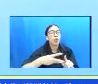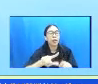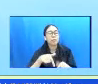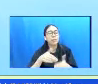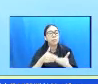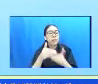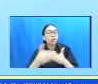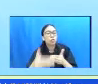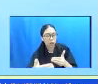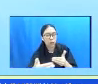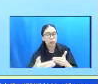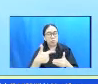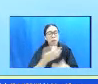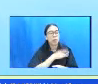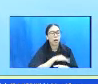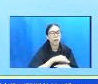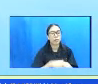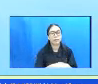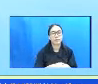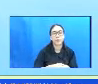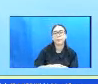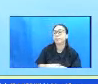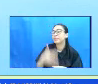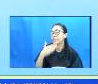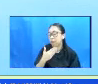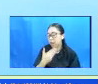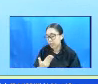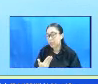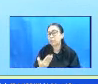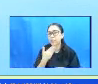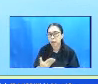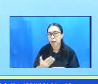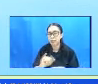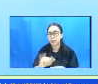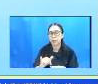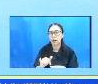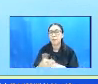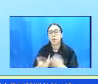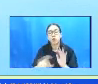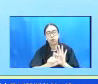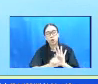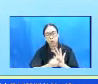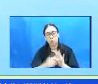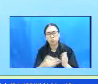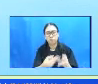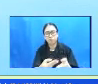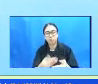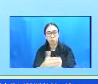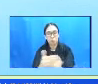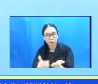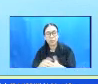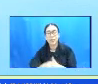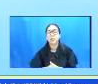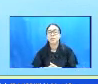Thank you very much. And also thank you very much for showing these examples, because I think, and that goes for all three of you,